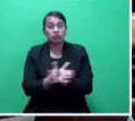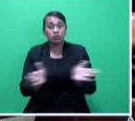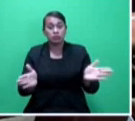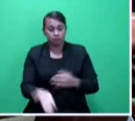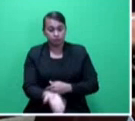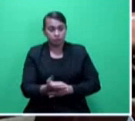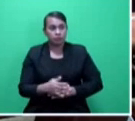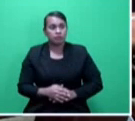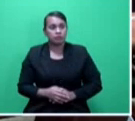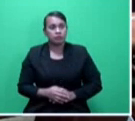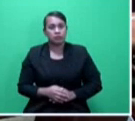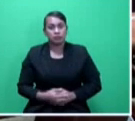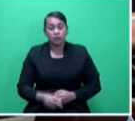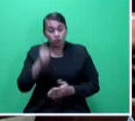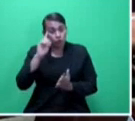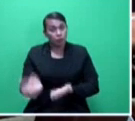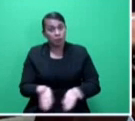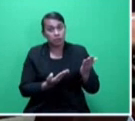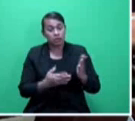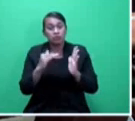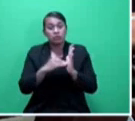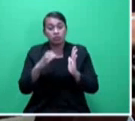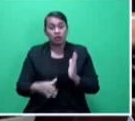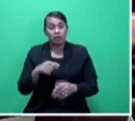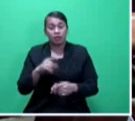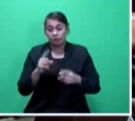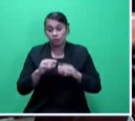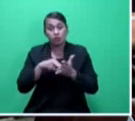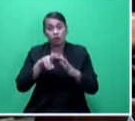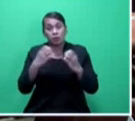Motion by the Chairperson of the Standing Committee on Social Affairs.